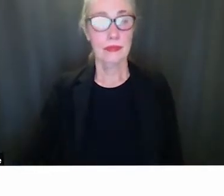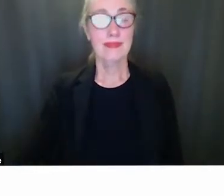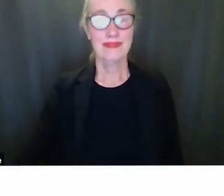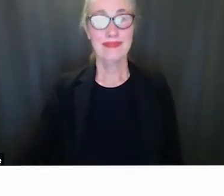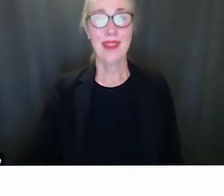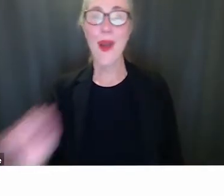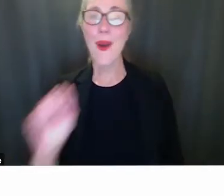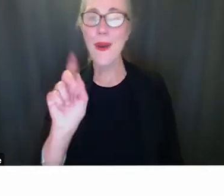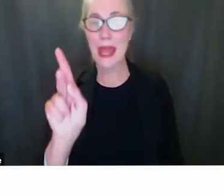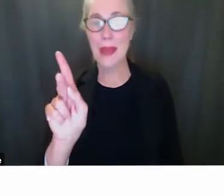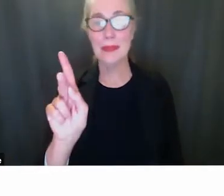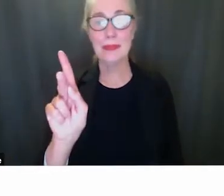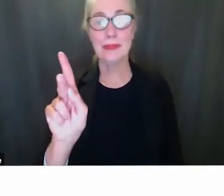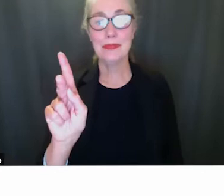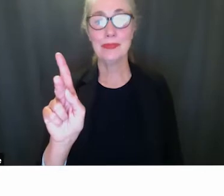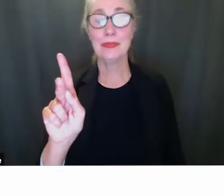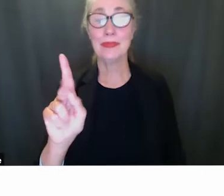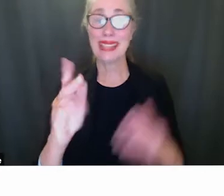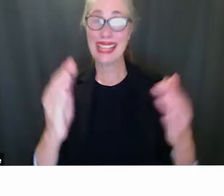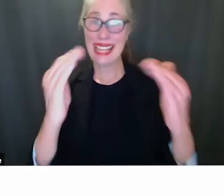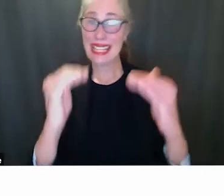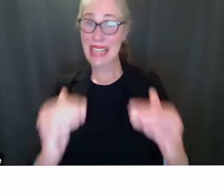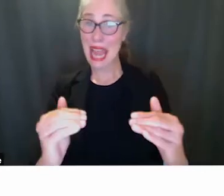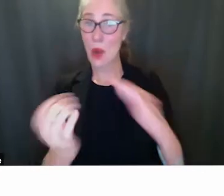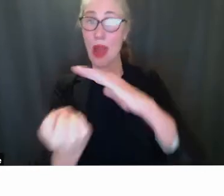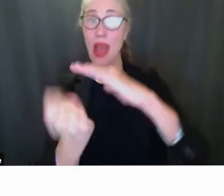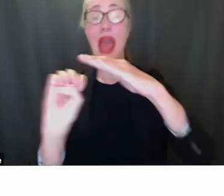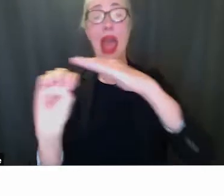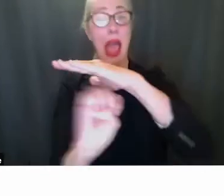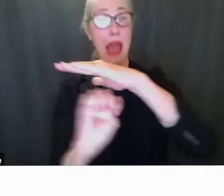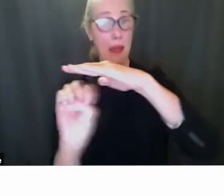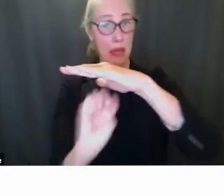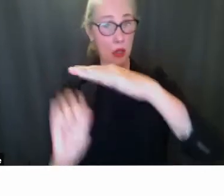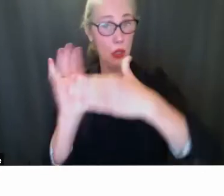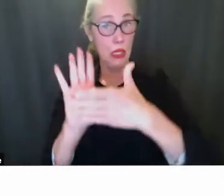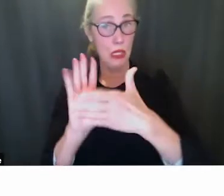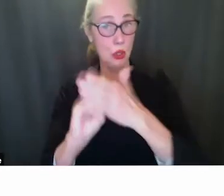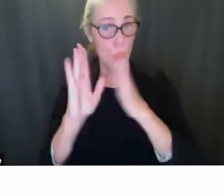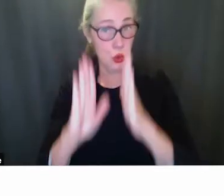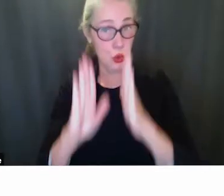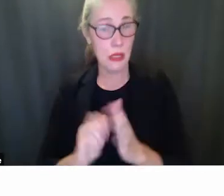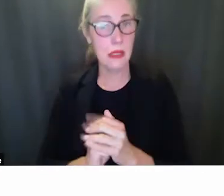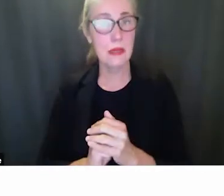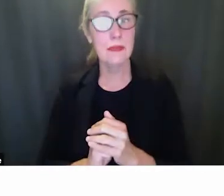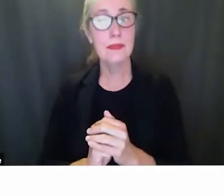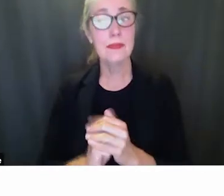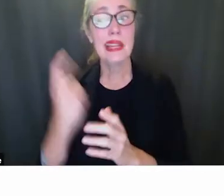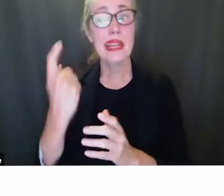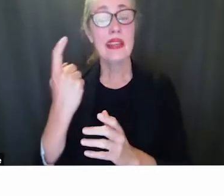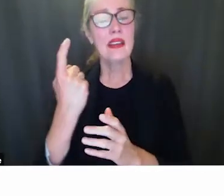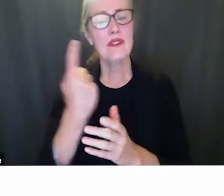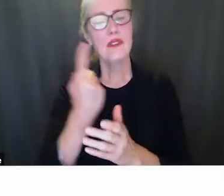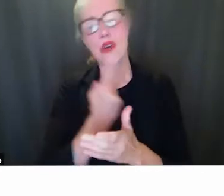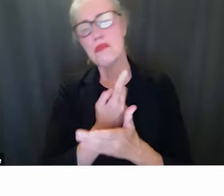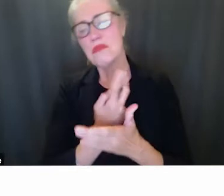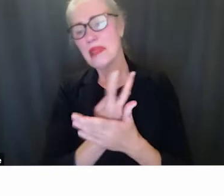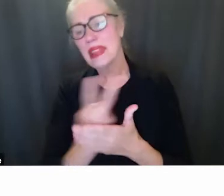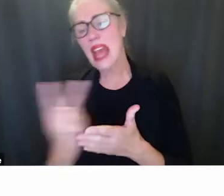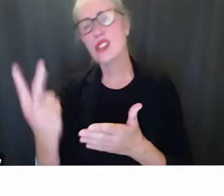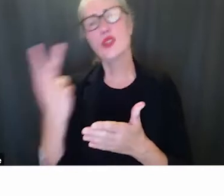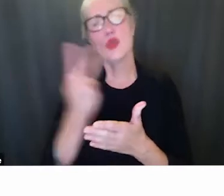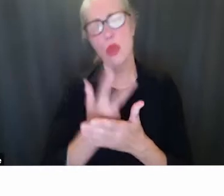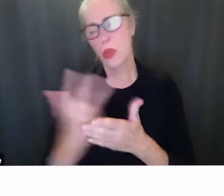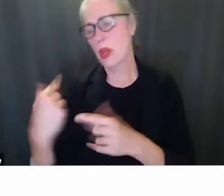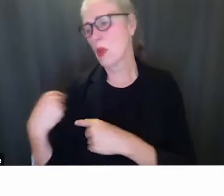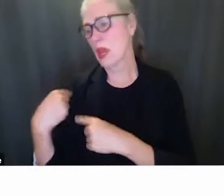Okay, so next, moving on to elementary students, we have over the last few weeks, our elementary schools